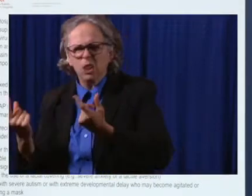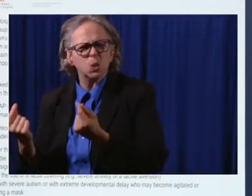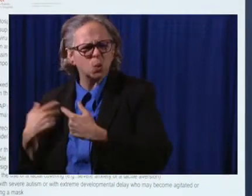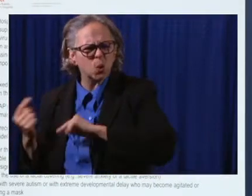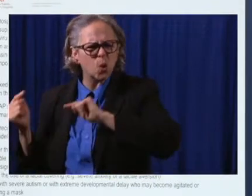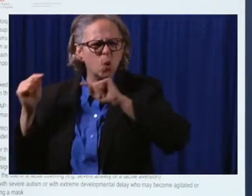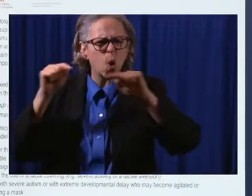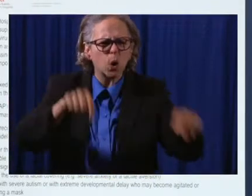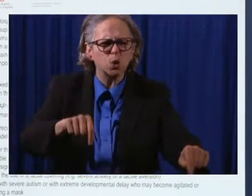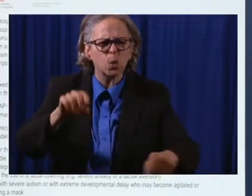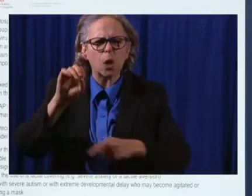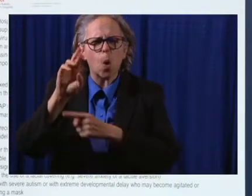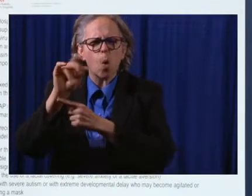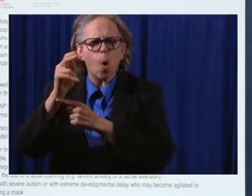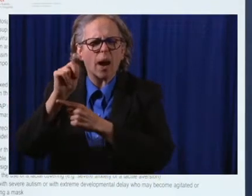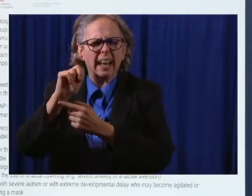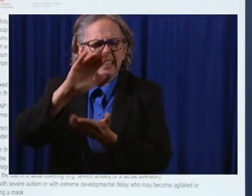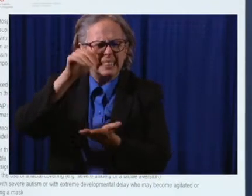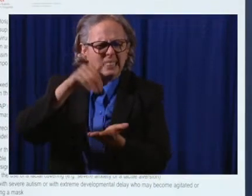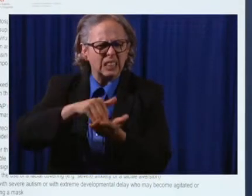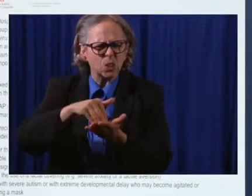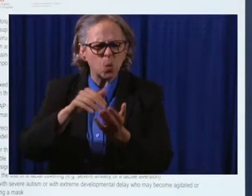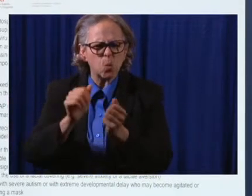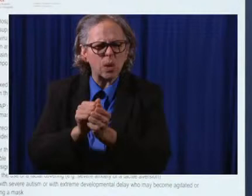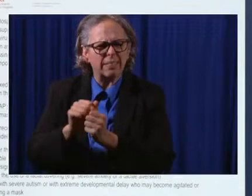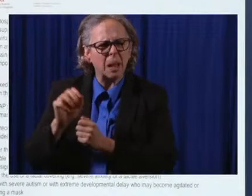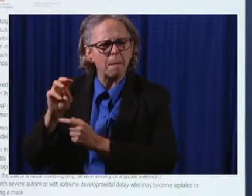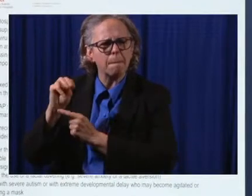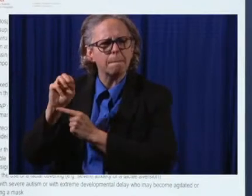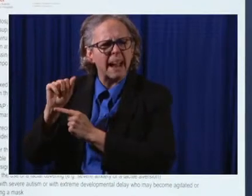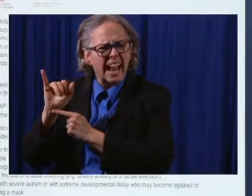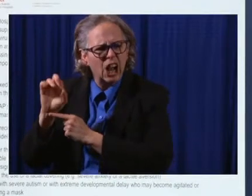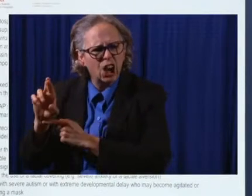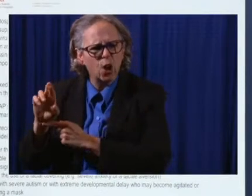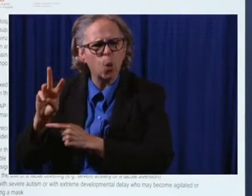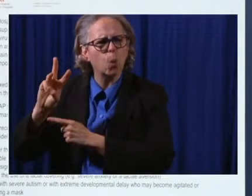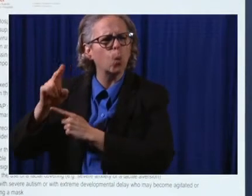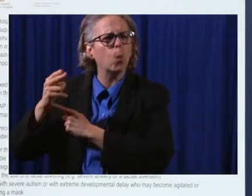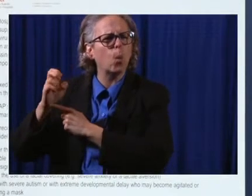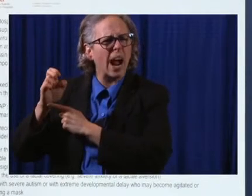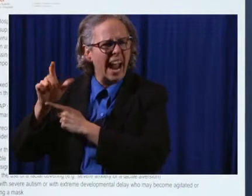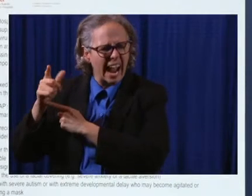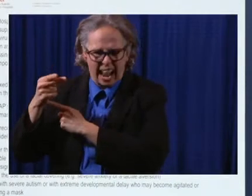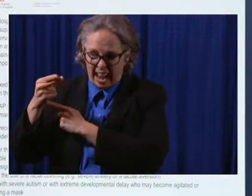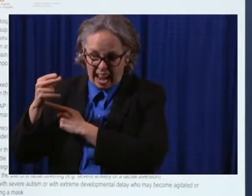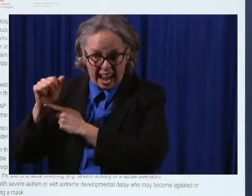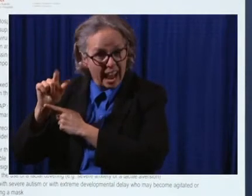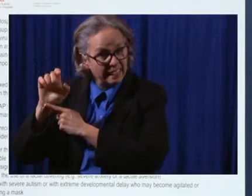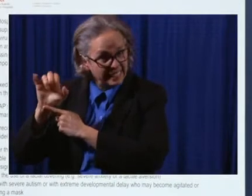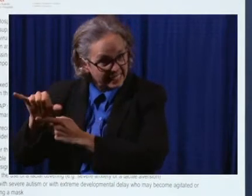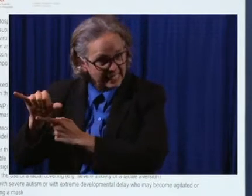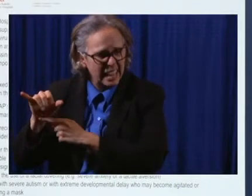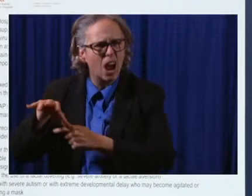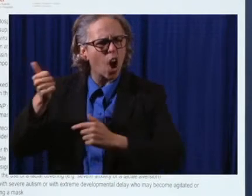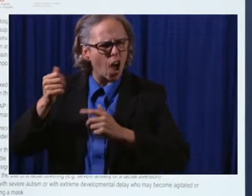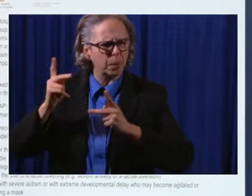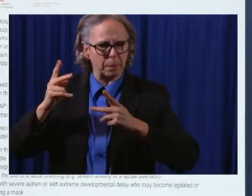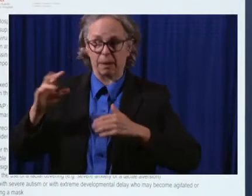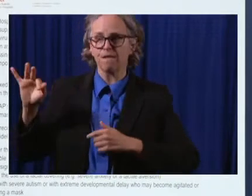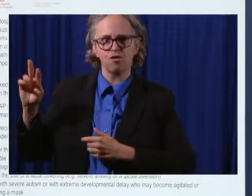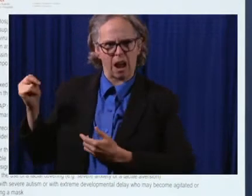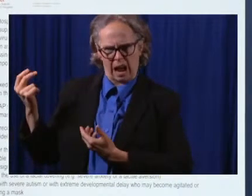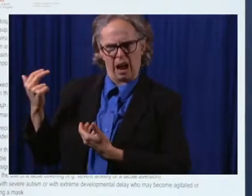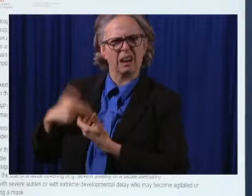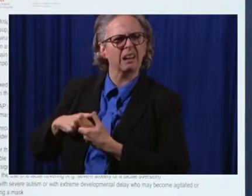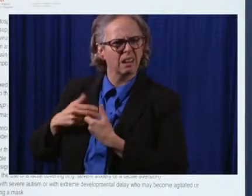Whaley, Chief Beal, Fran, and myself, and seeing that crime scene.